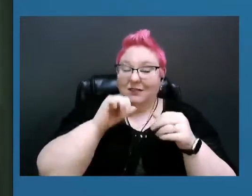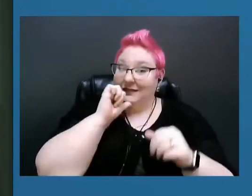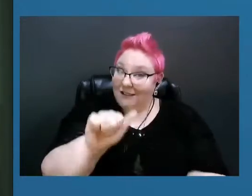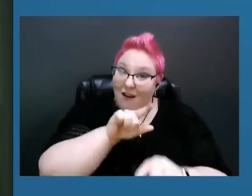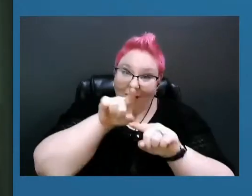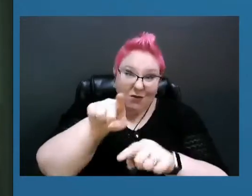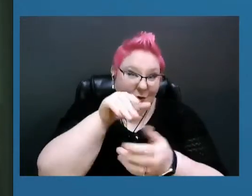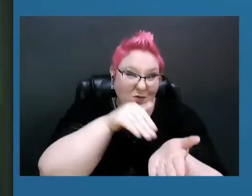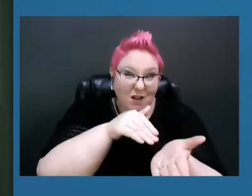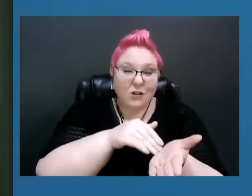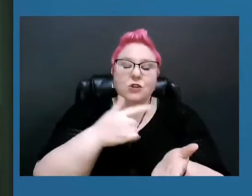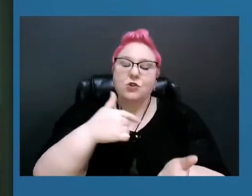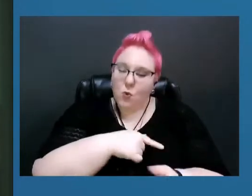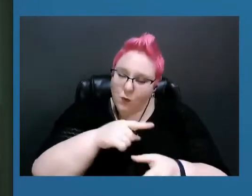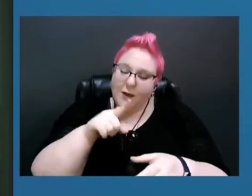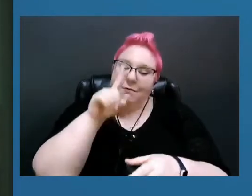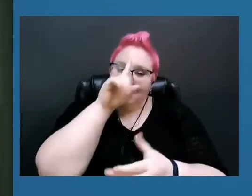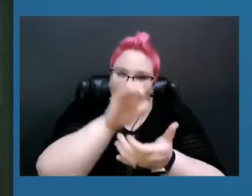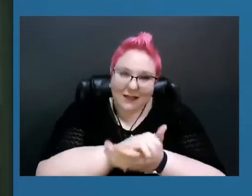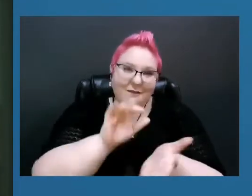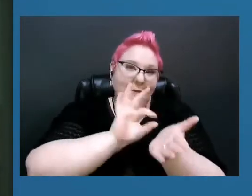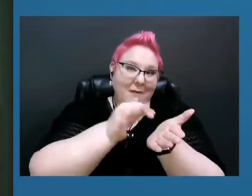in that.